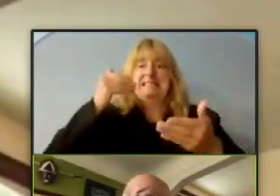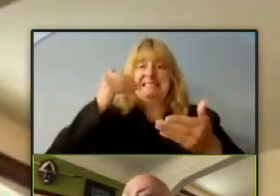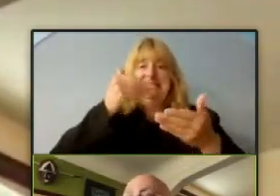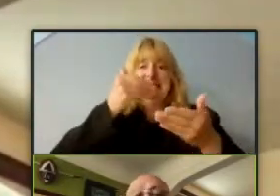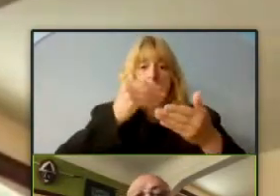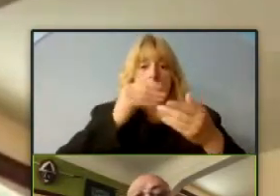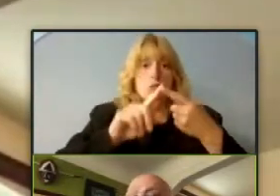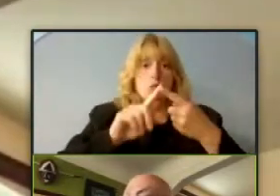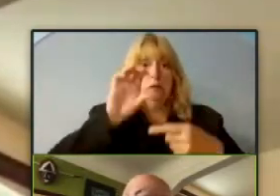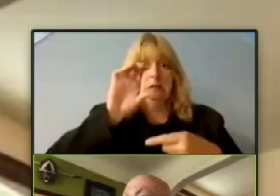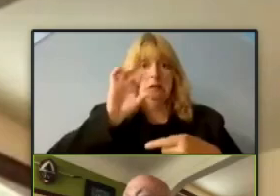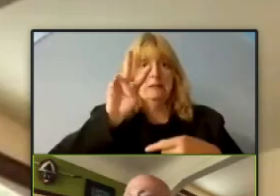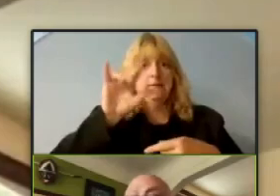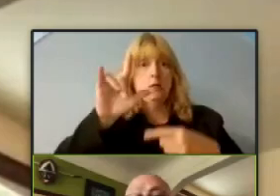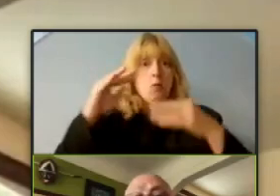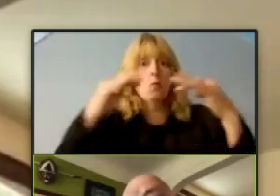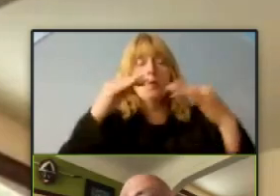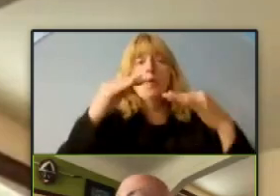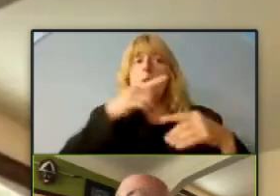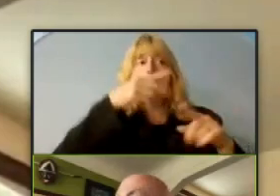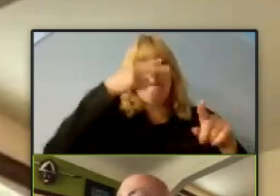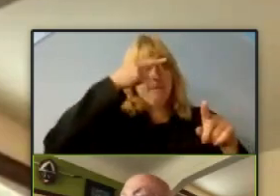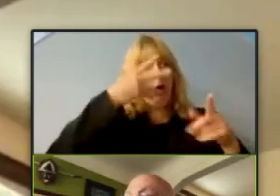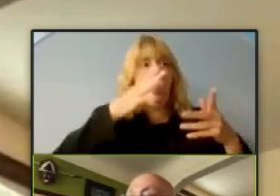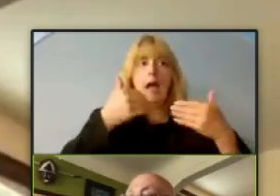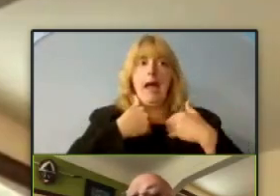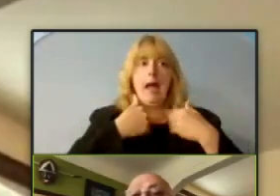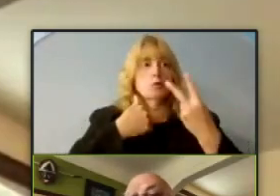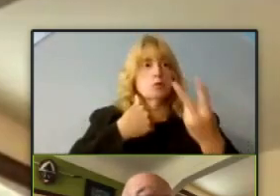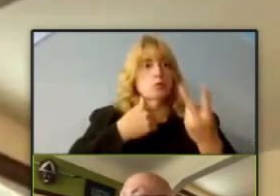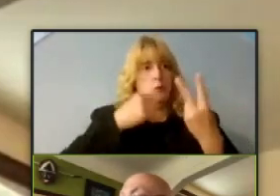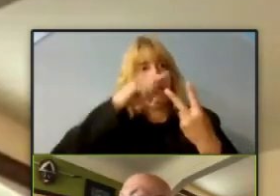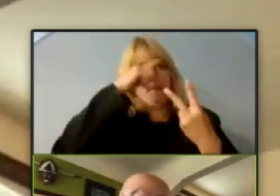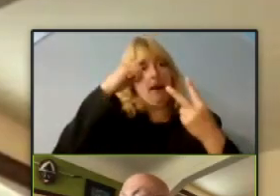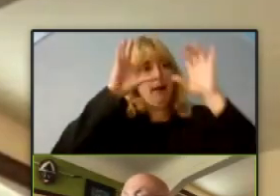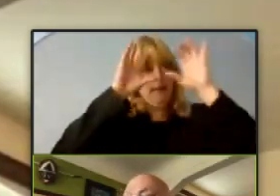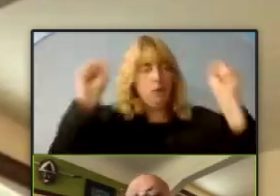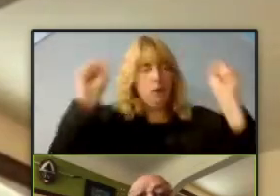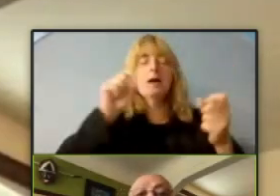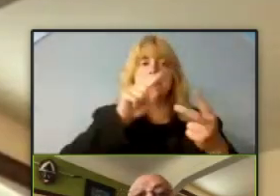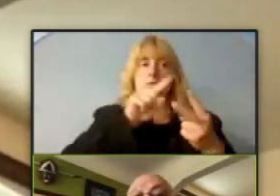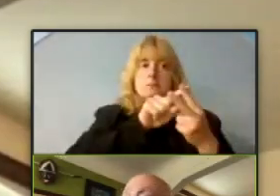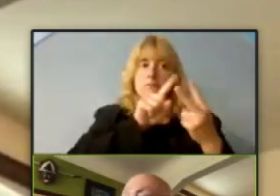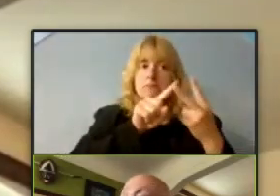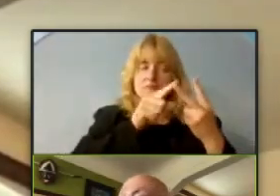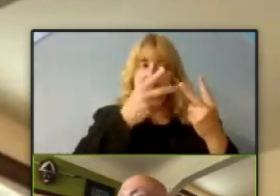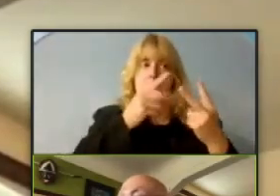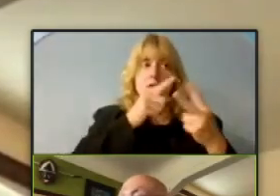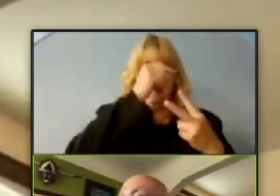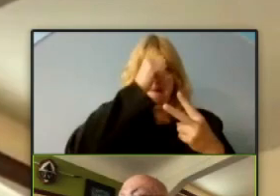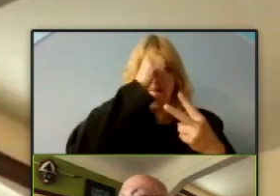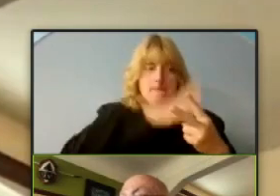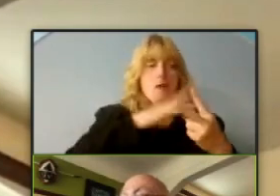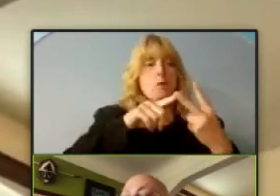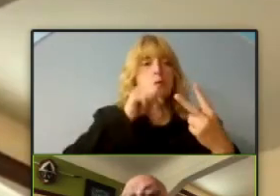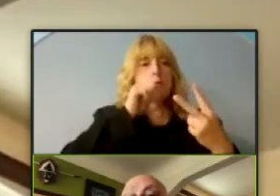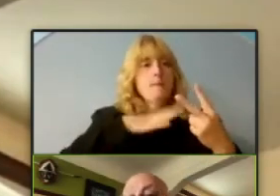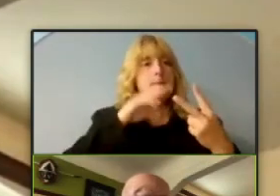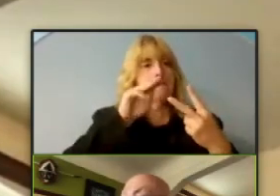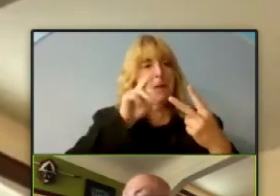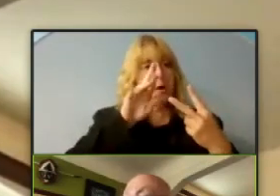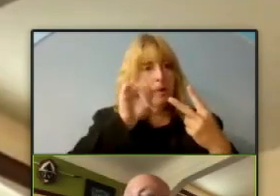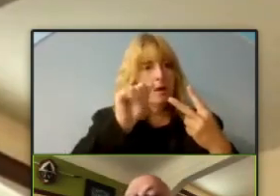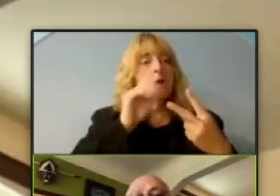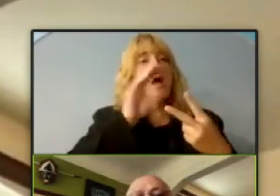already had two Black presidents, Vicente Guerrero and Juan Maria Morelos, and an indigenous Indian president,